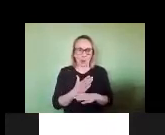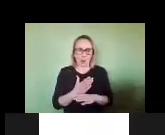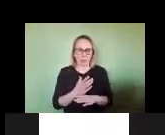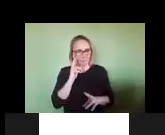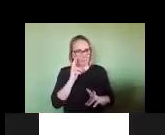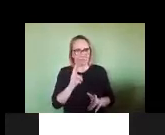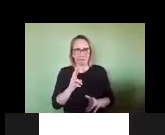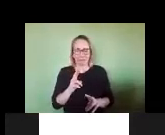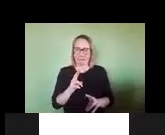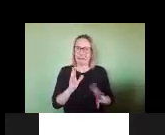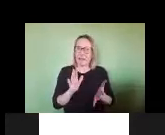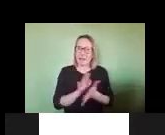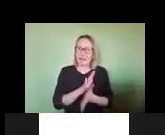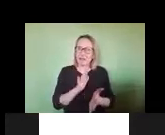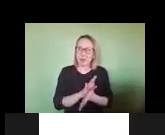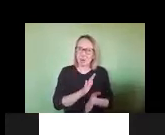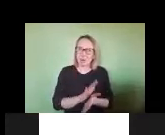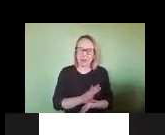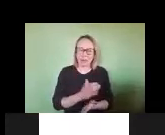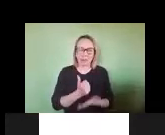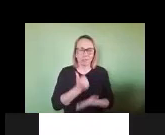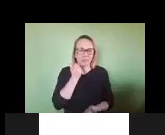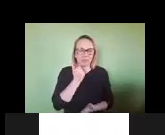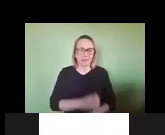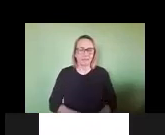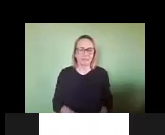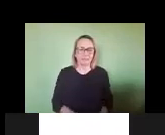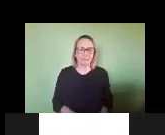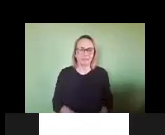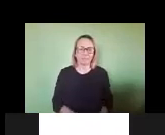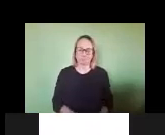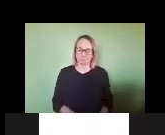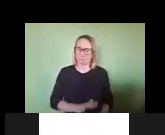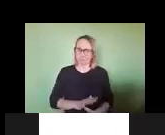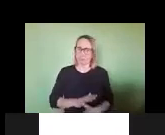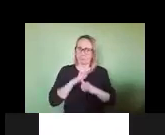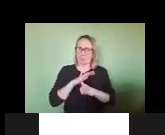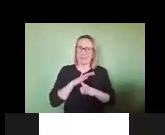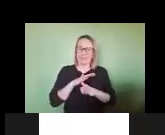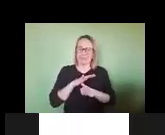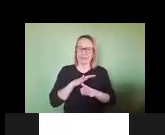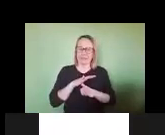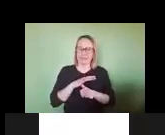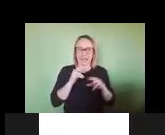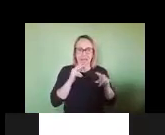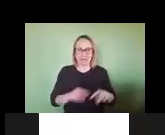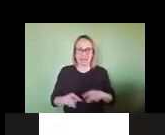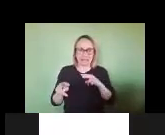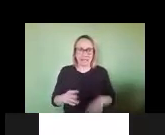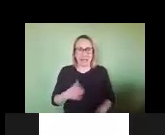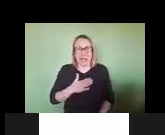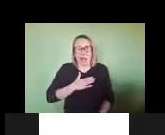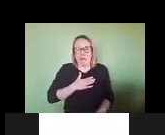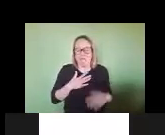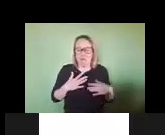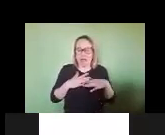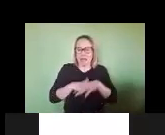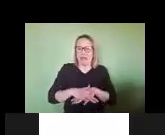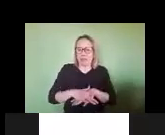dance. Brilliant video, very impressive with the dancing. Love the hybrid